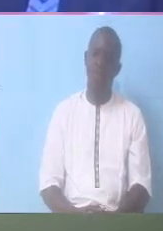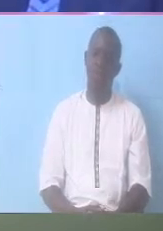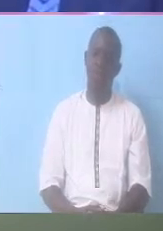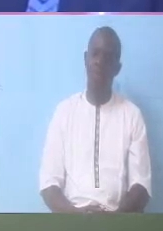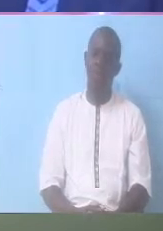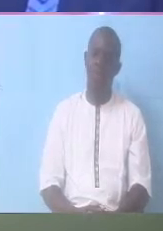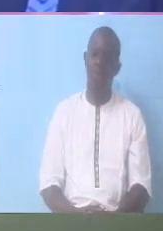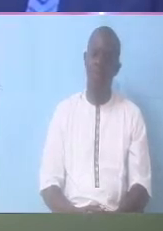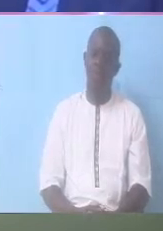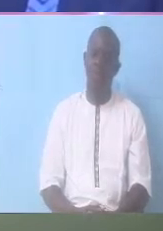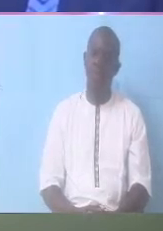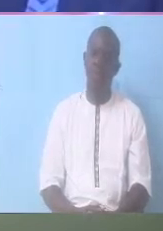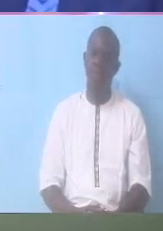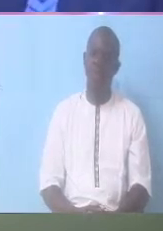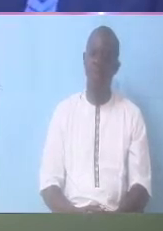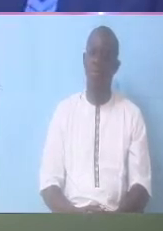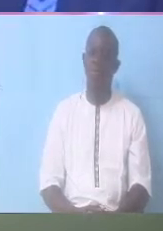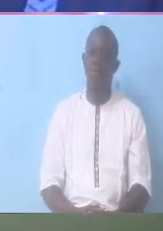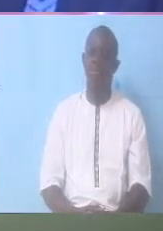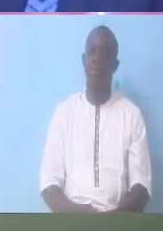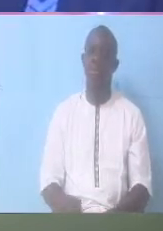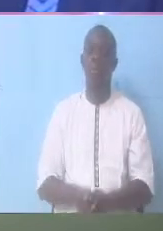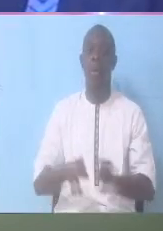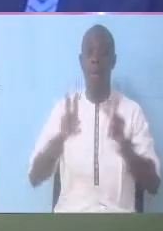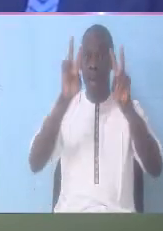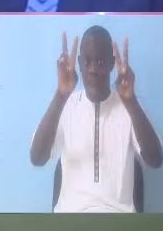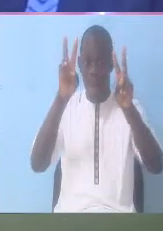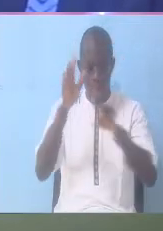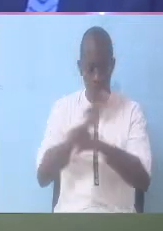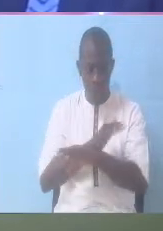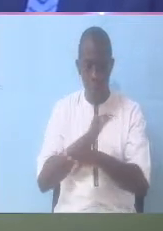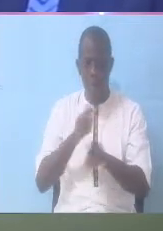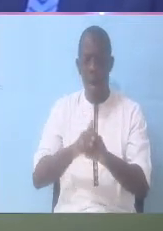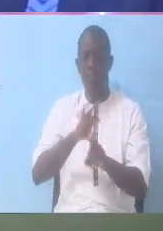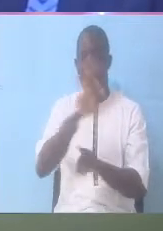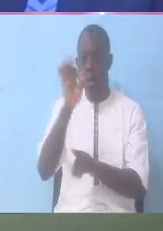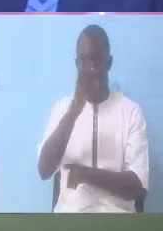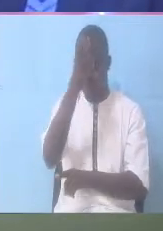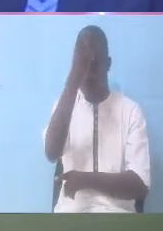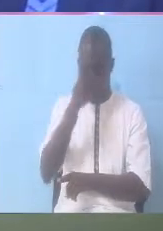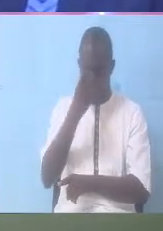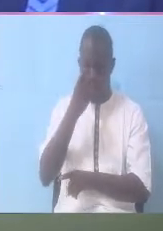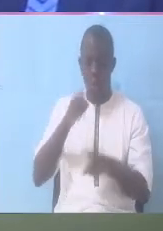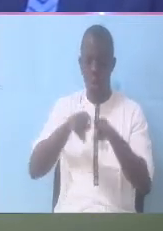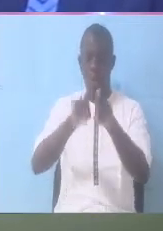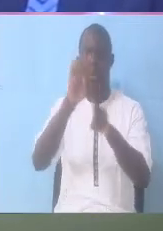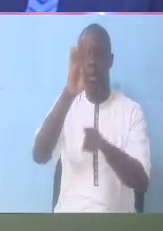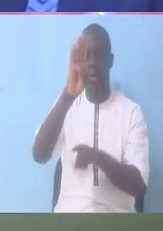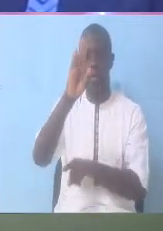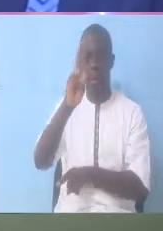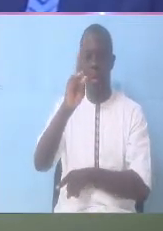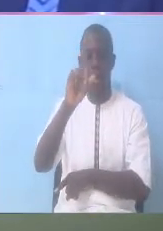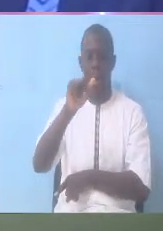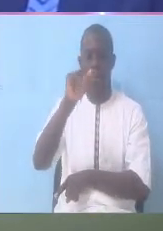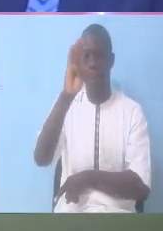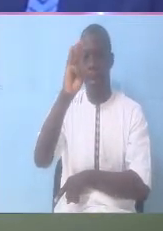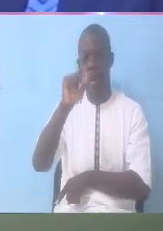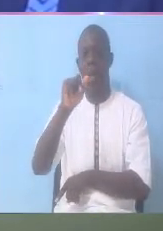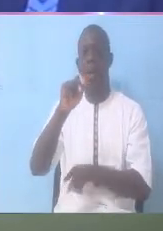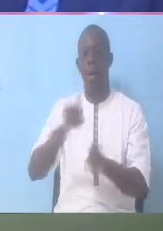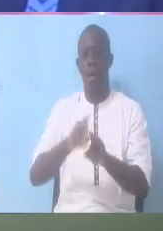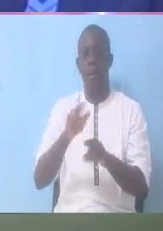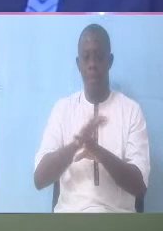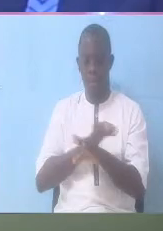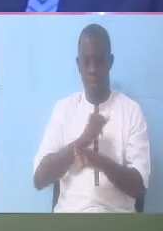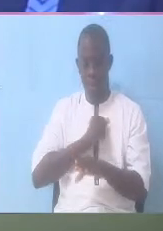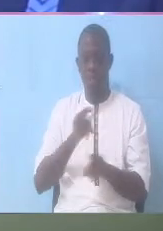kan. But Jammeh was very furious with Daba and saying, Daba, before telling Tumbul, why didn't you tell me? And Daba was saying, sir, I wanted to dig